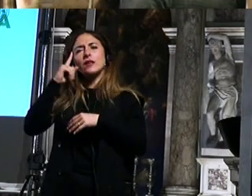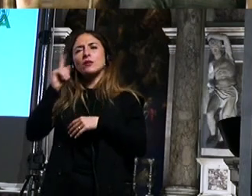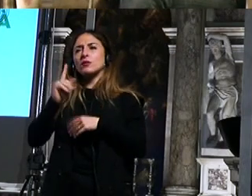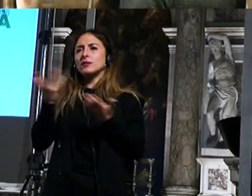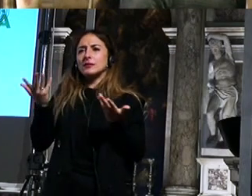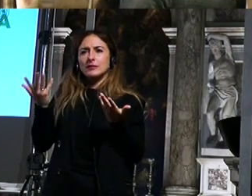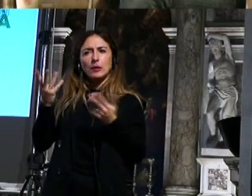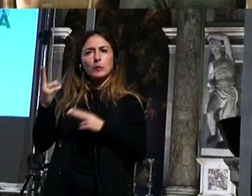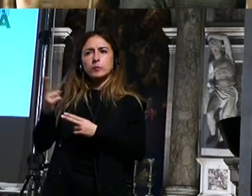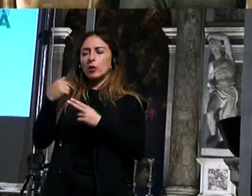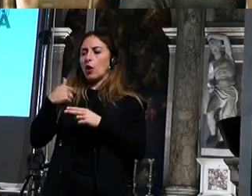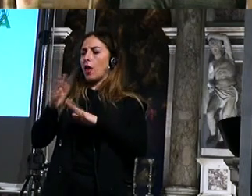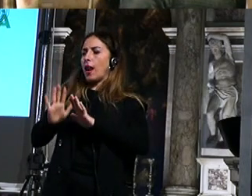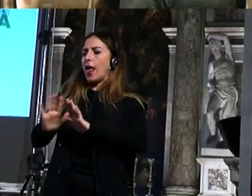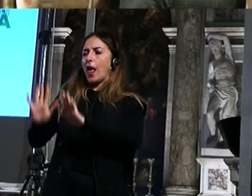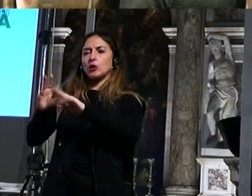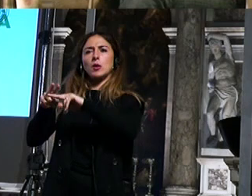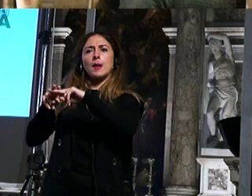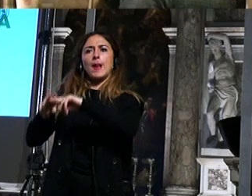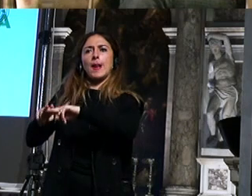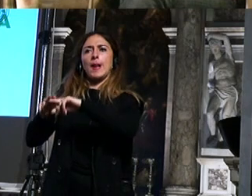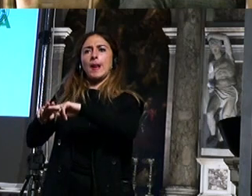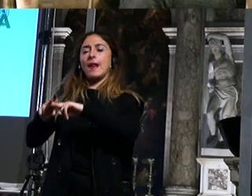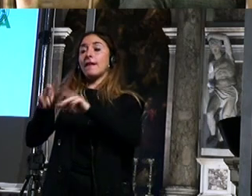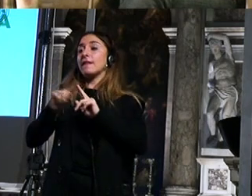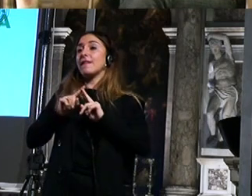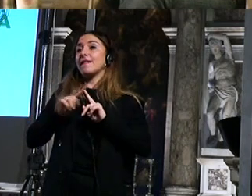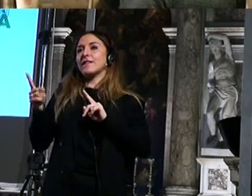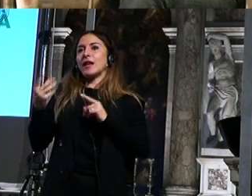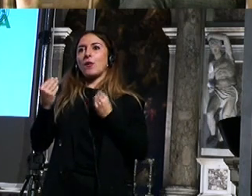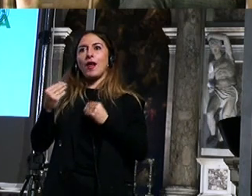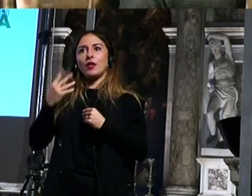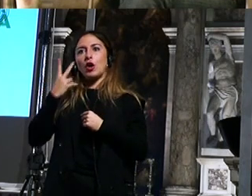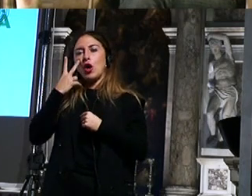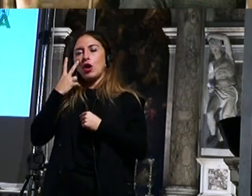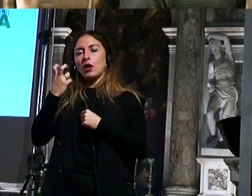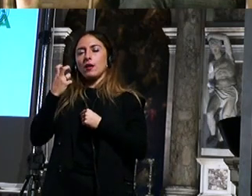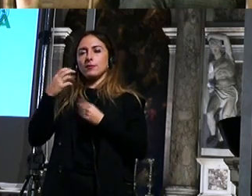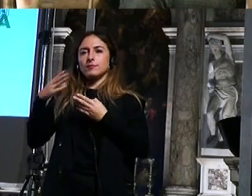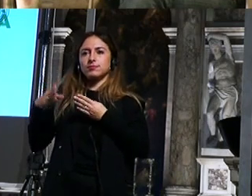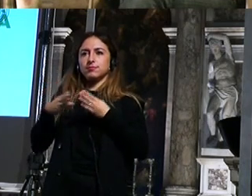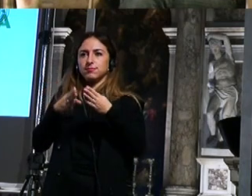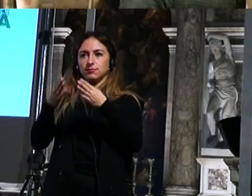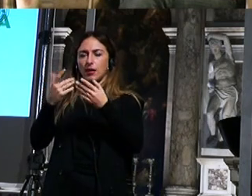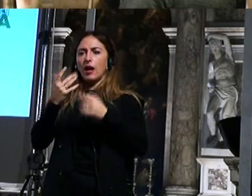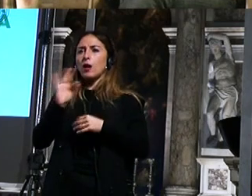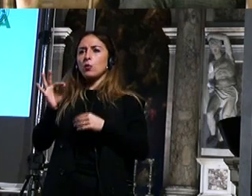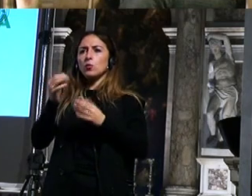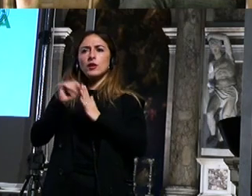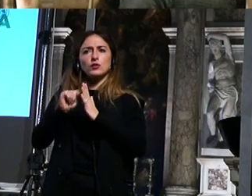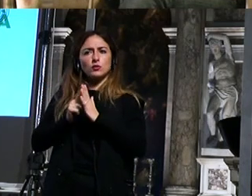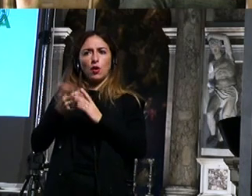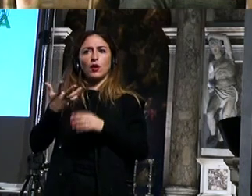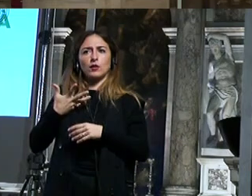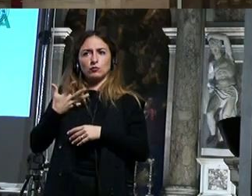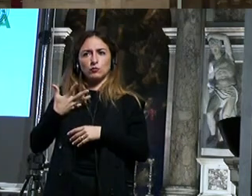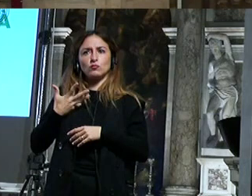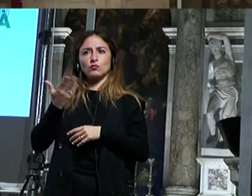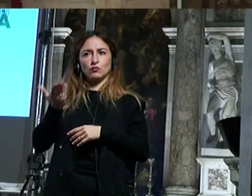yet, some of them have this aliveness that I'm talking about, this spark of life that